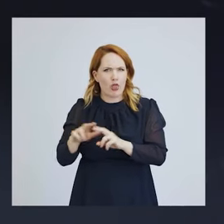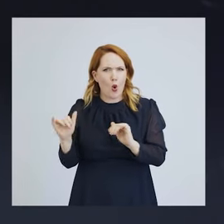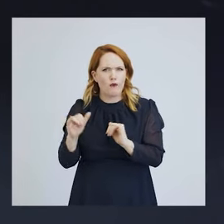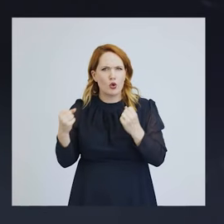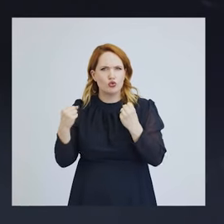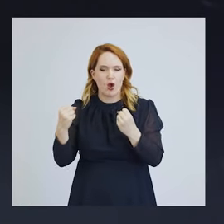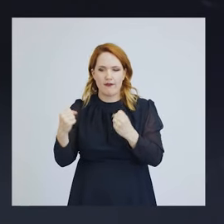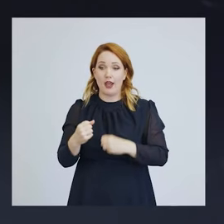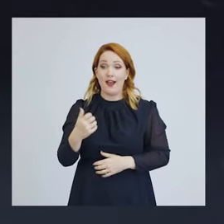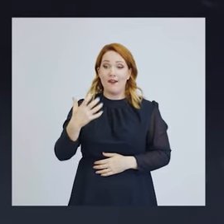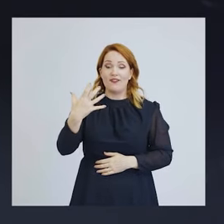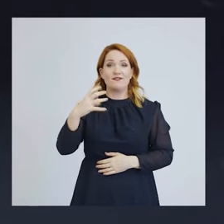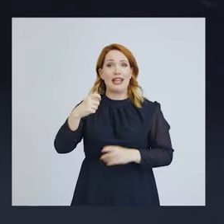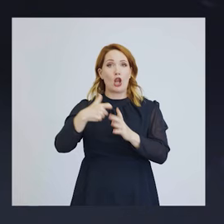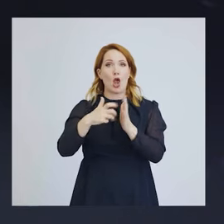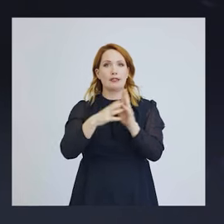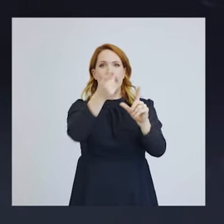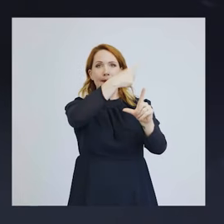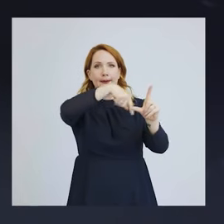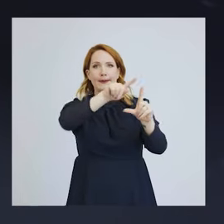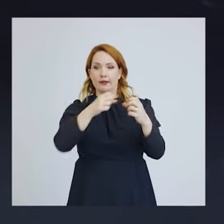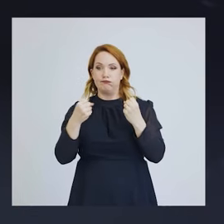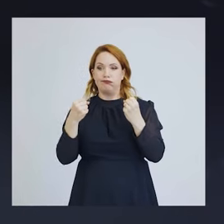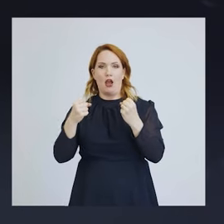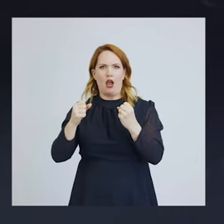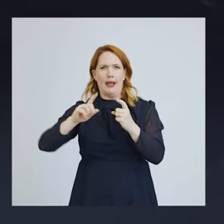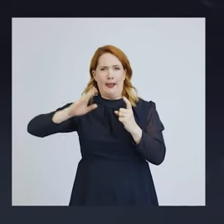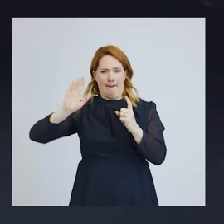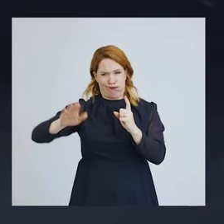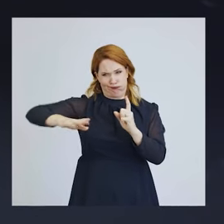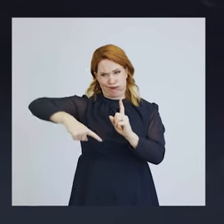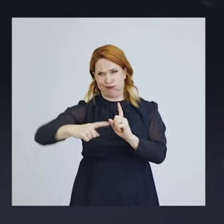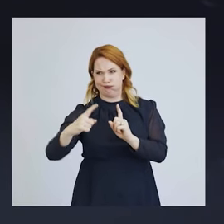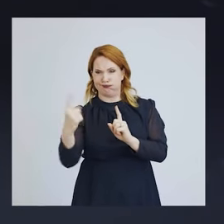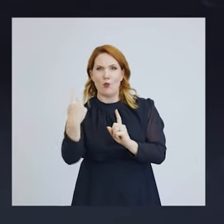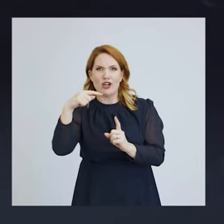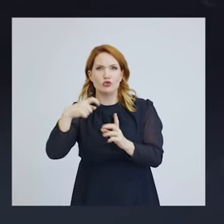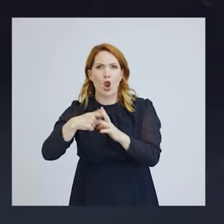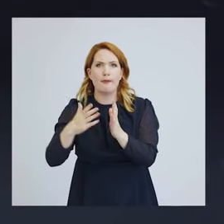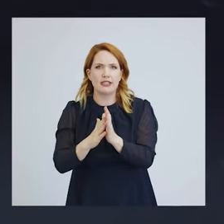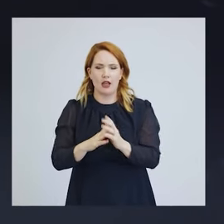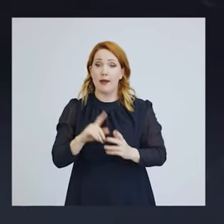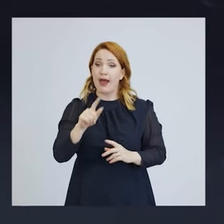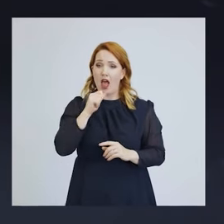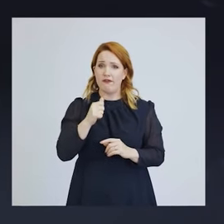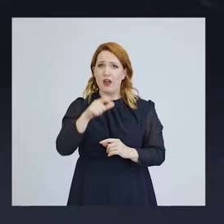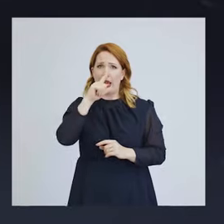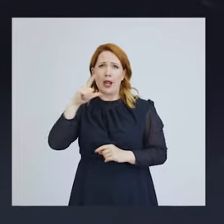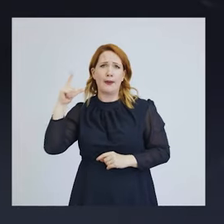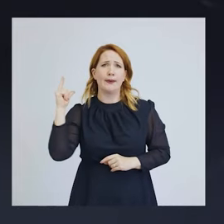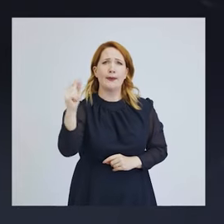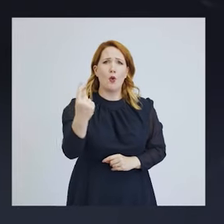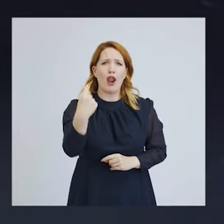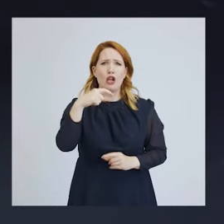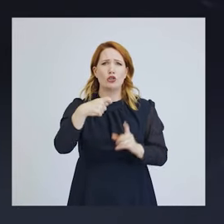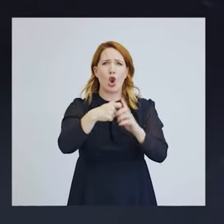well. He would go about 100K down a 50K zone. And then he would go about 30K down a